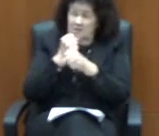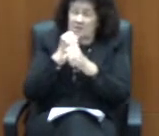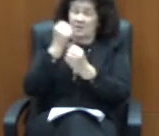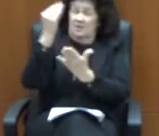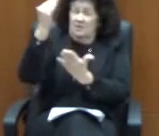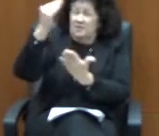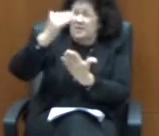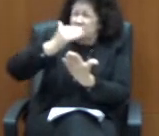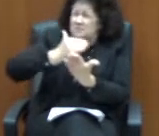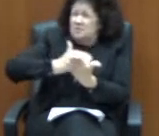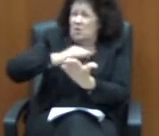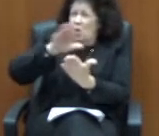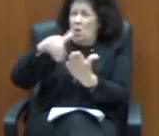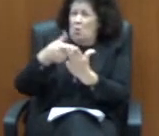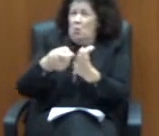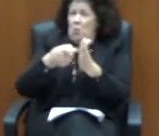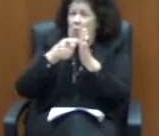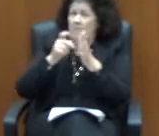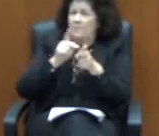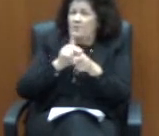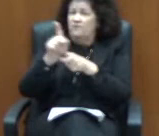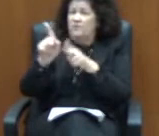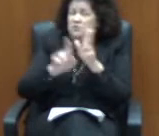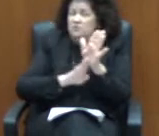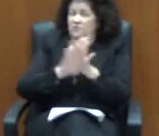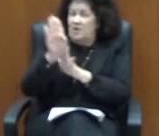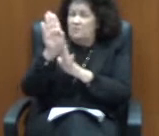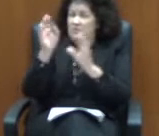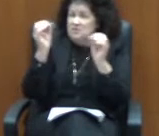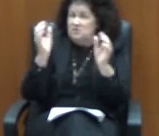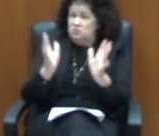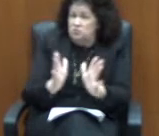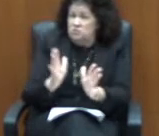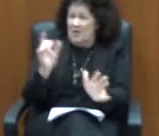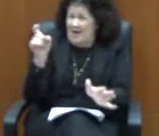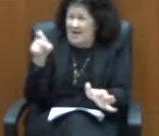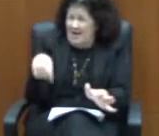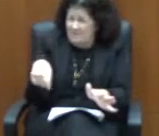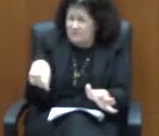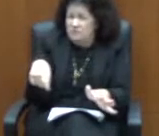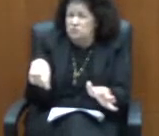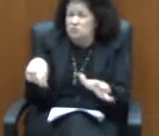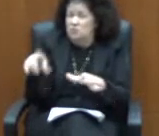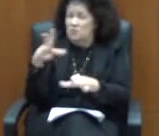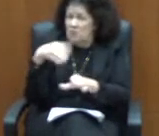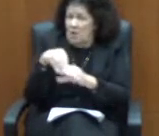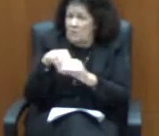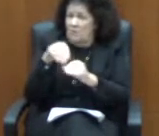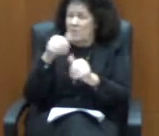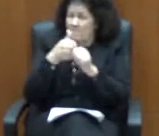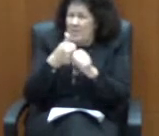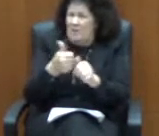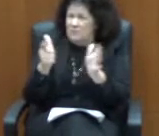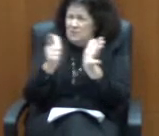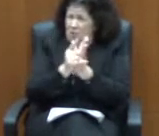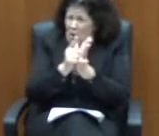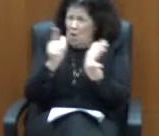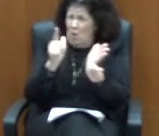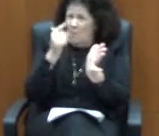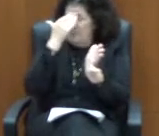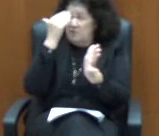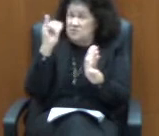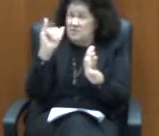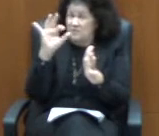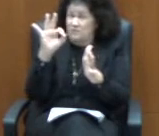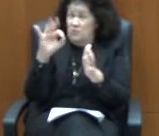all the required professional development that teachers have to engage in by law. Because when